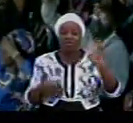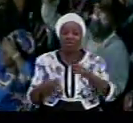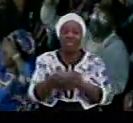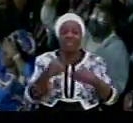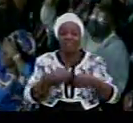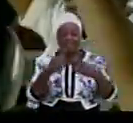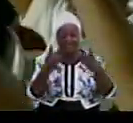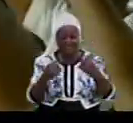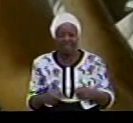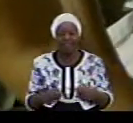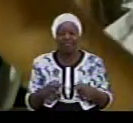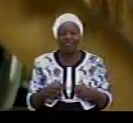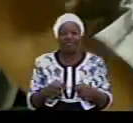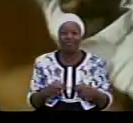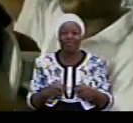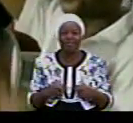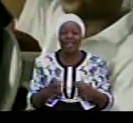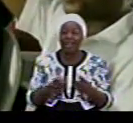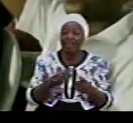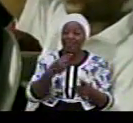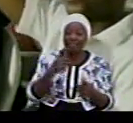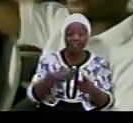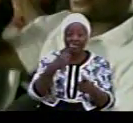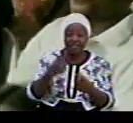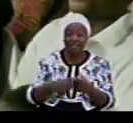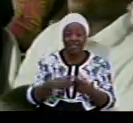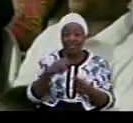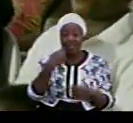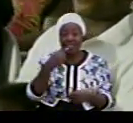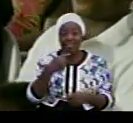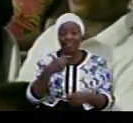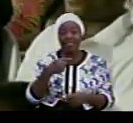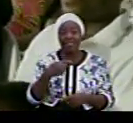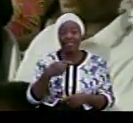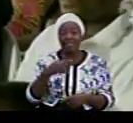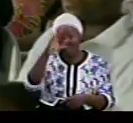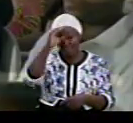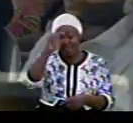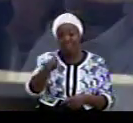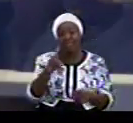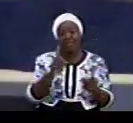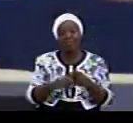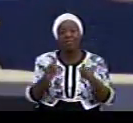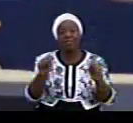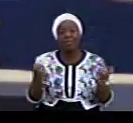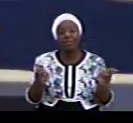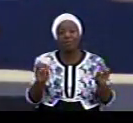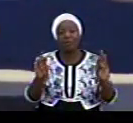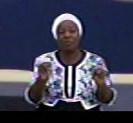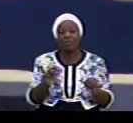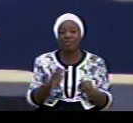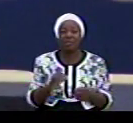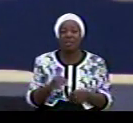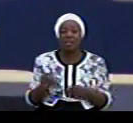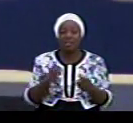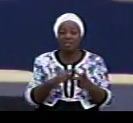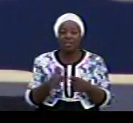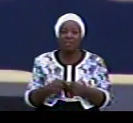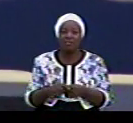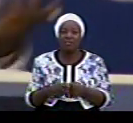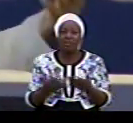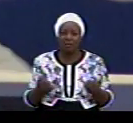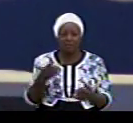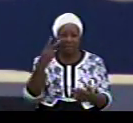come. Then said he to Thomas, reach hither thy finger